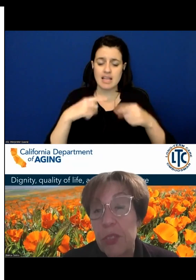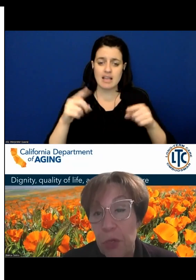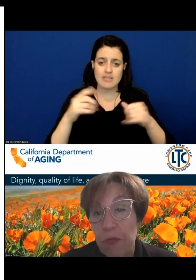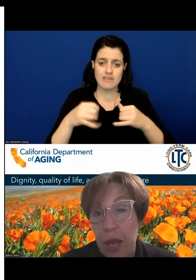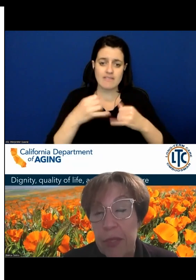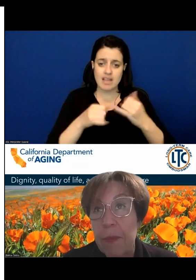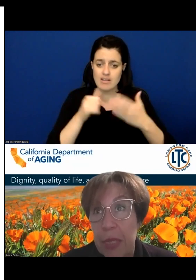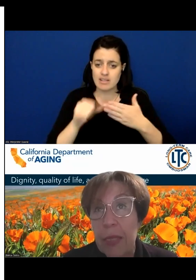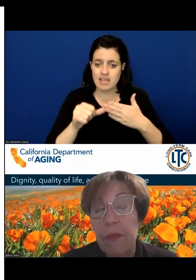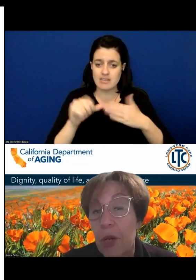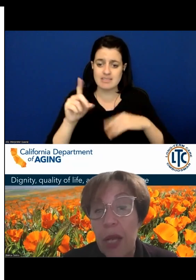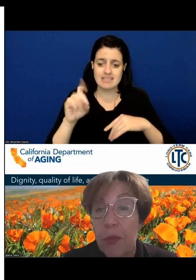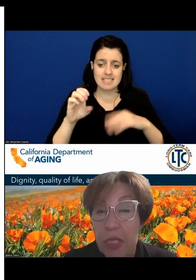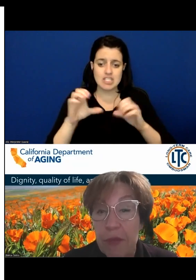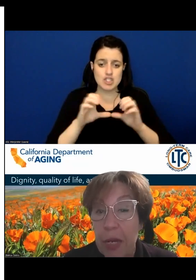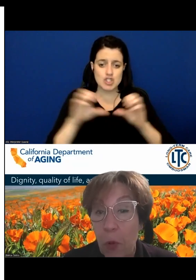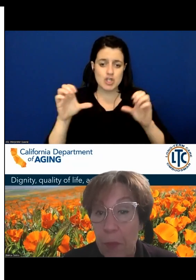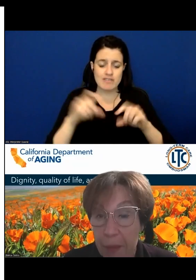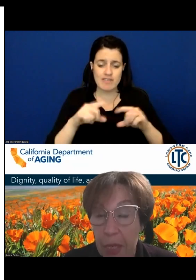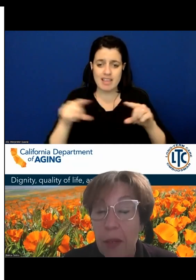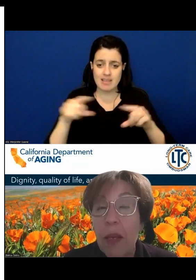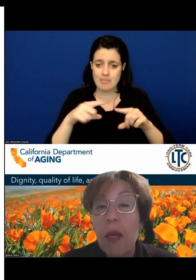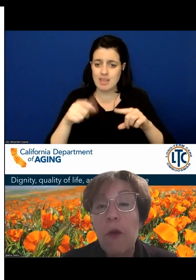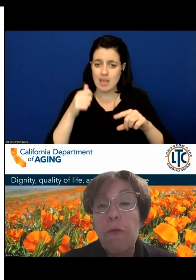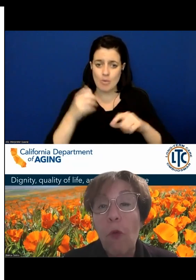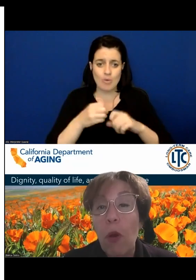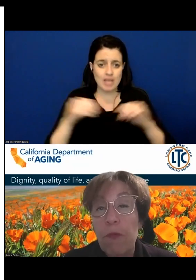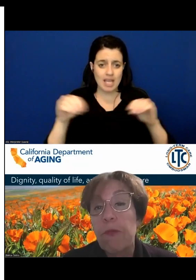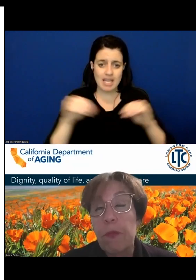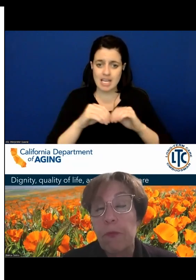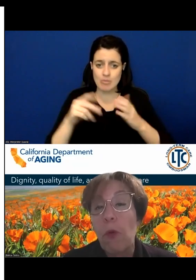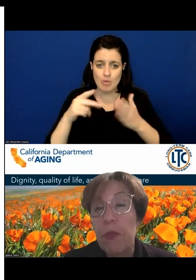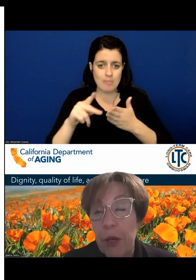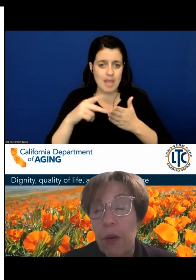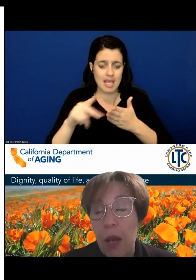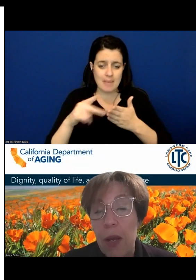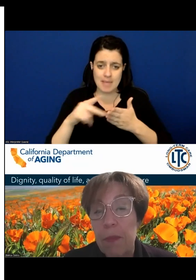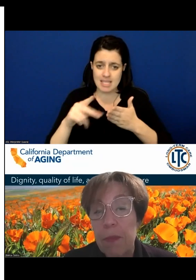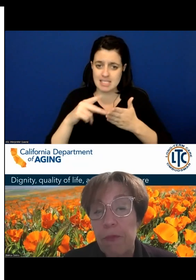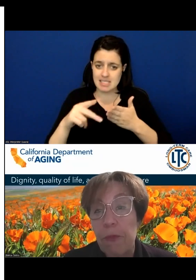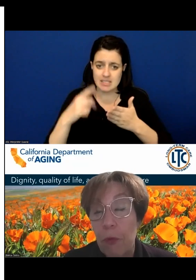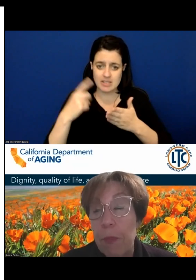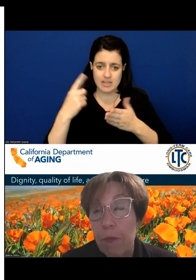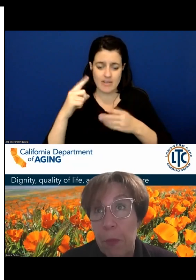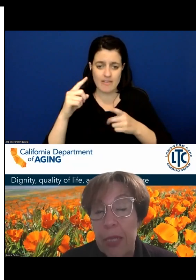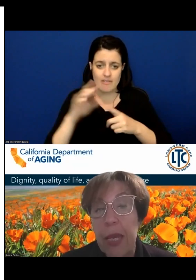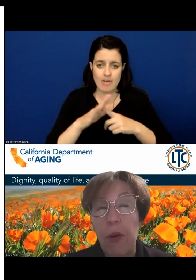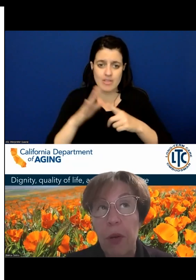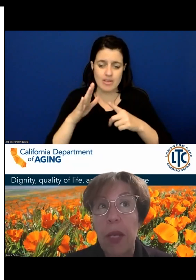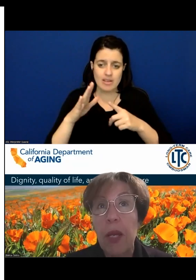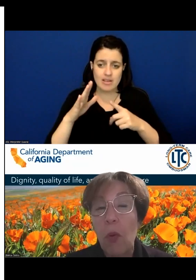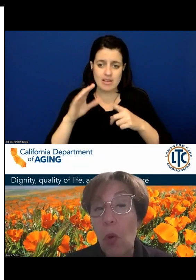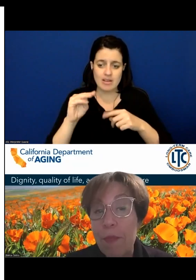letter decertifying them, meaning they're not going to receive any more payment for their for